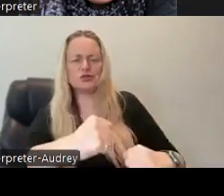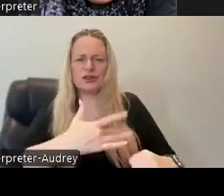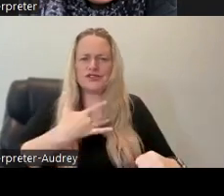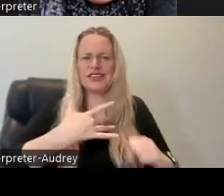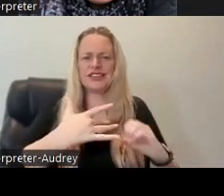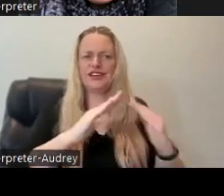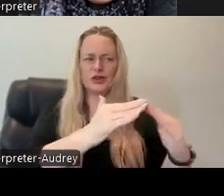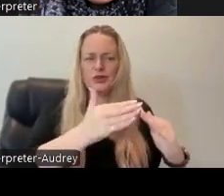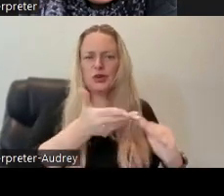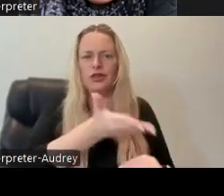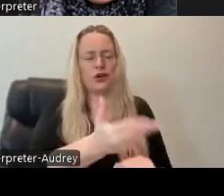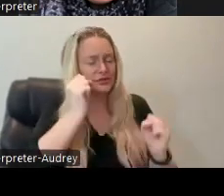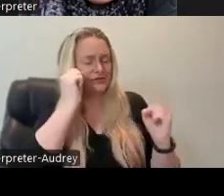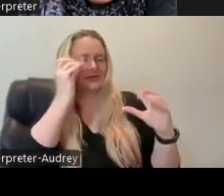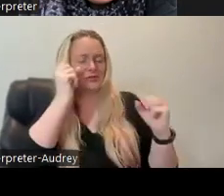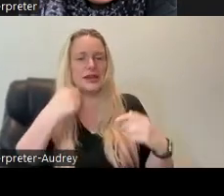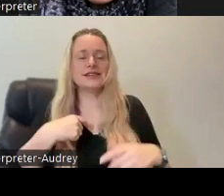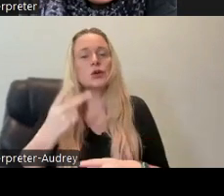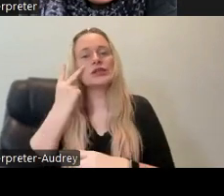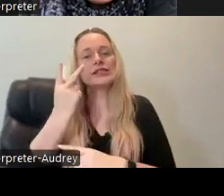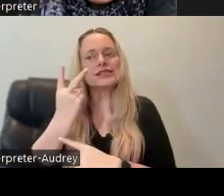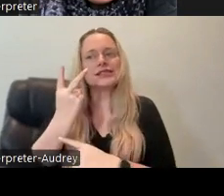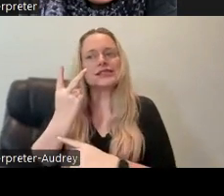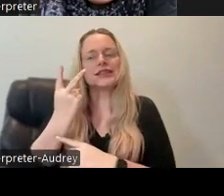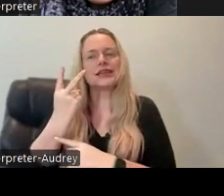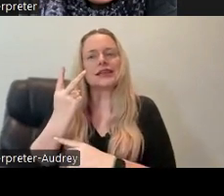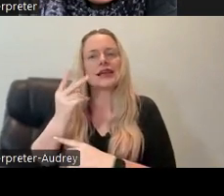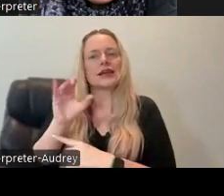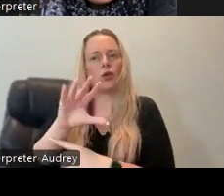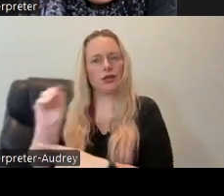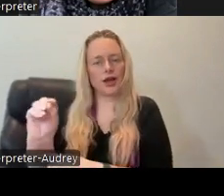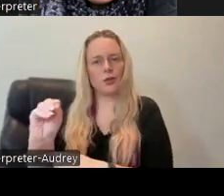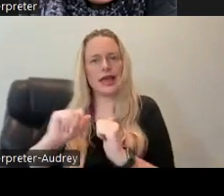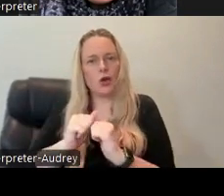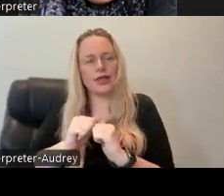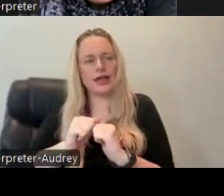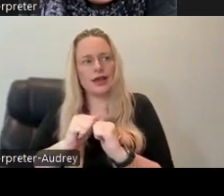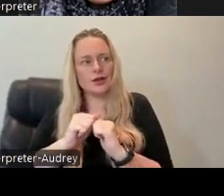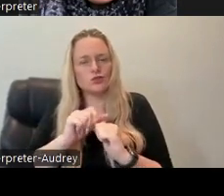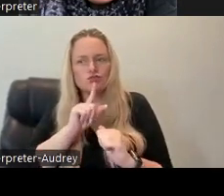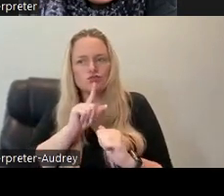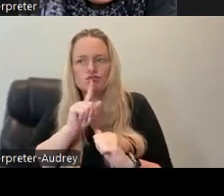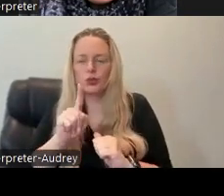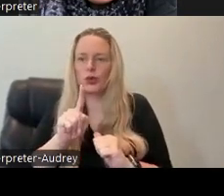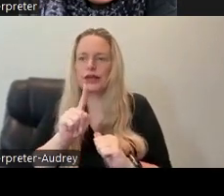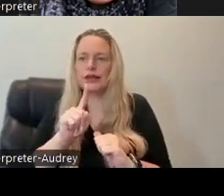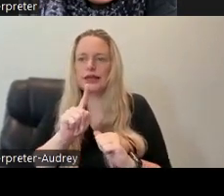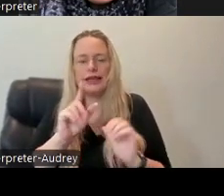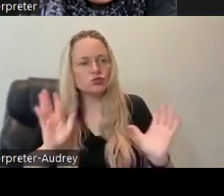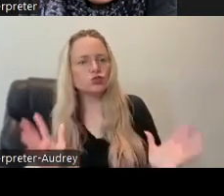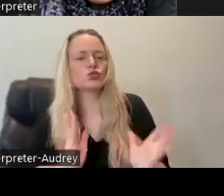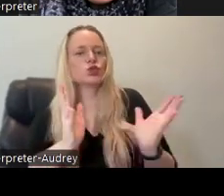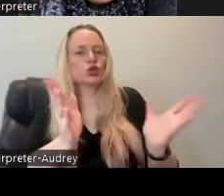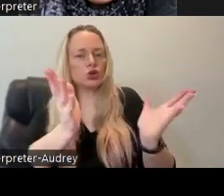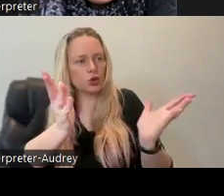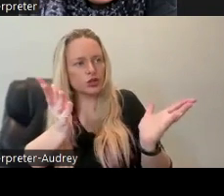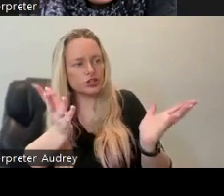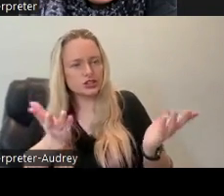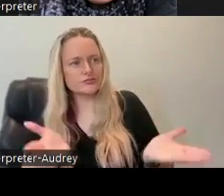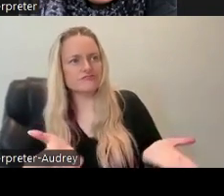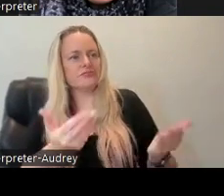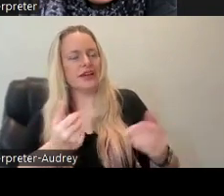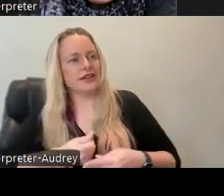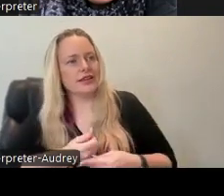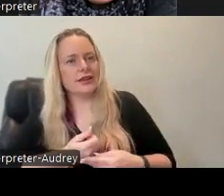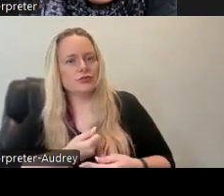of neat to see how Silverstein Properties actively encouraged and, expressed